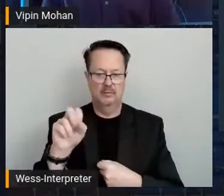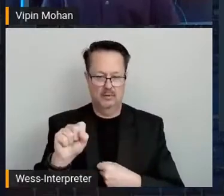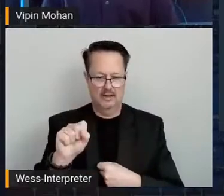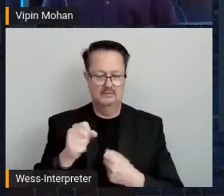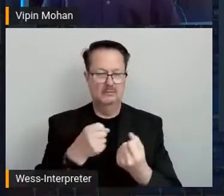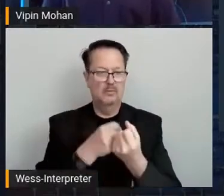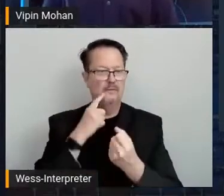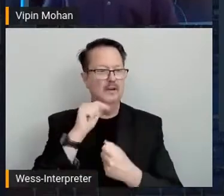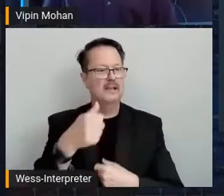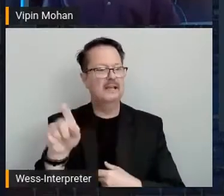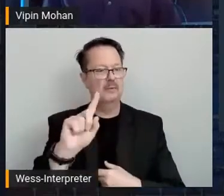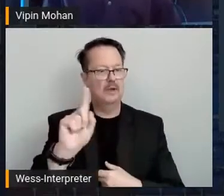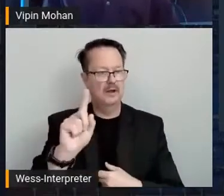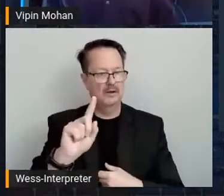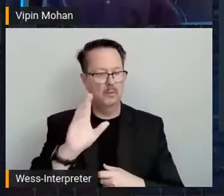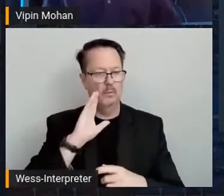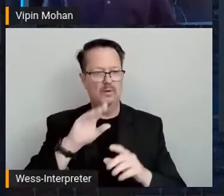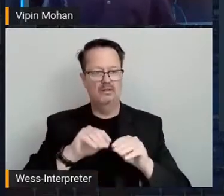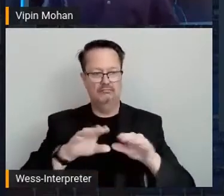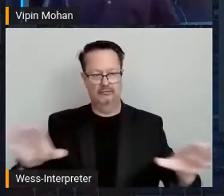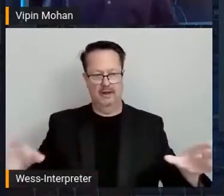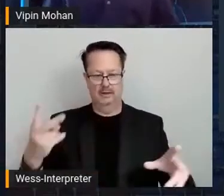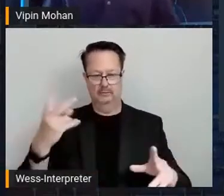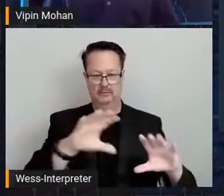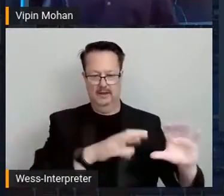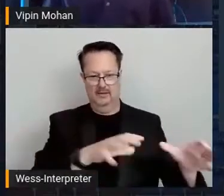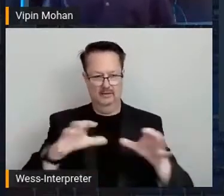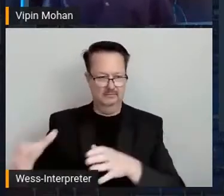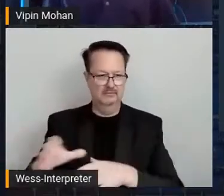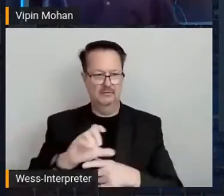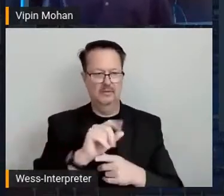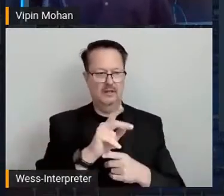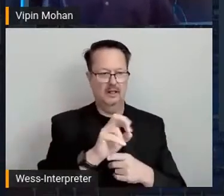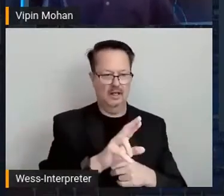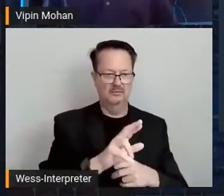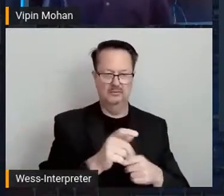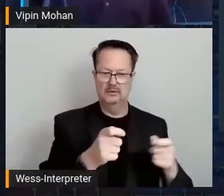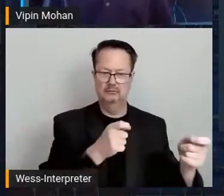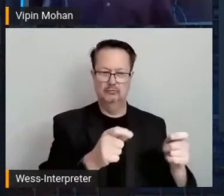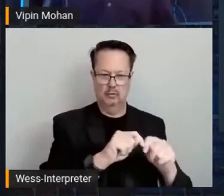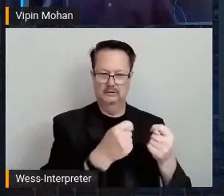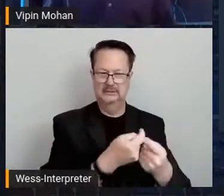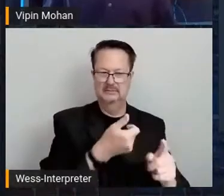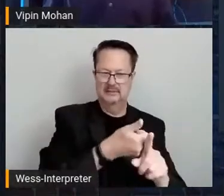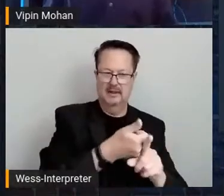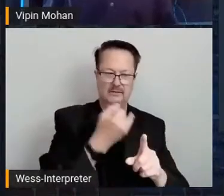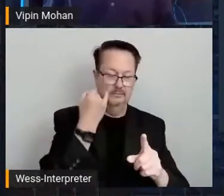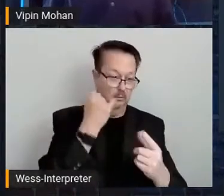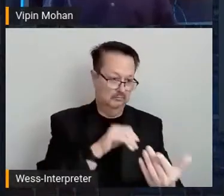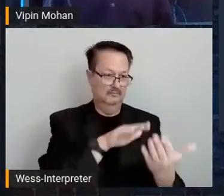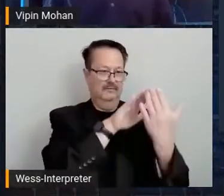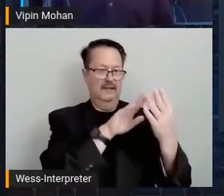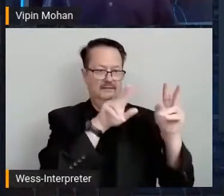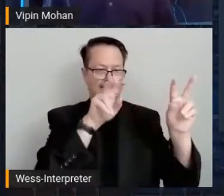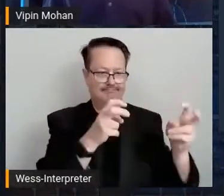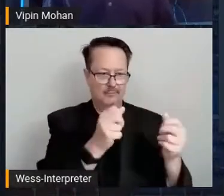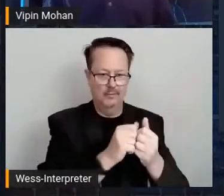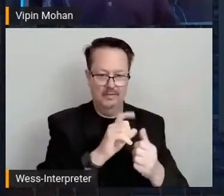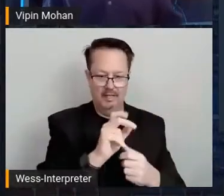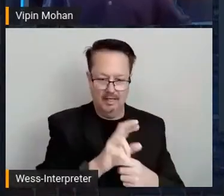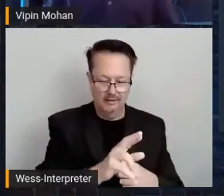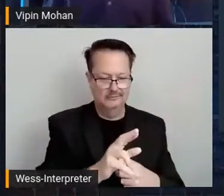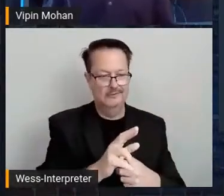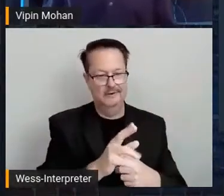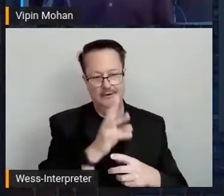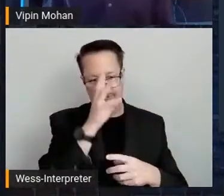broadly span two areas. One is the cluster control plane itself. So let's say in case you run into an issue with cluster creation, deletion,